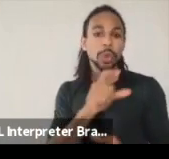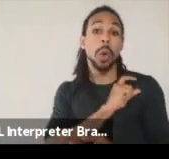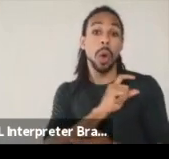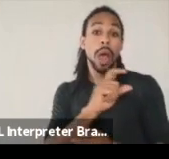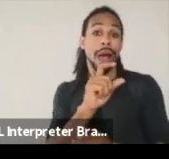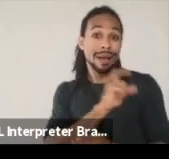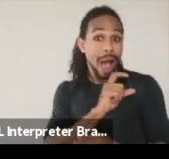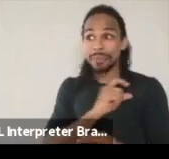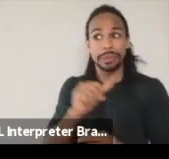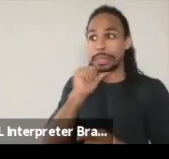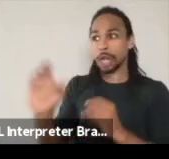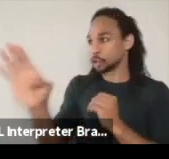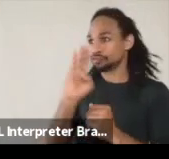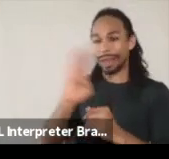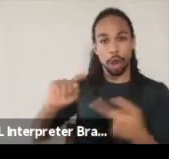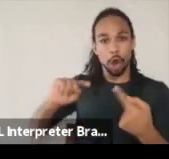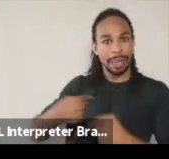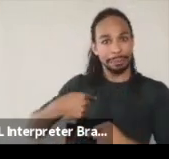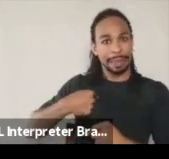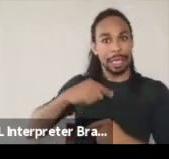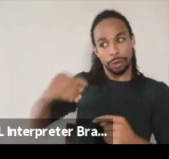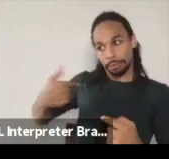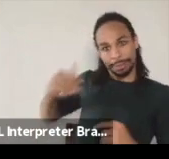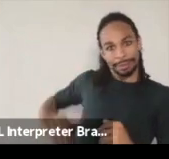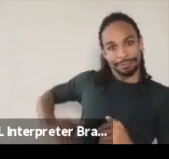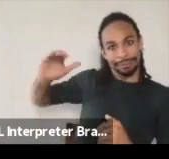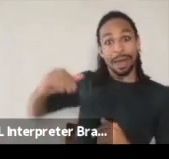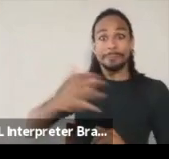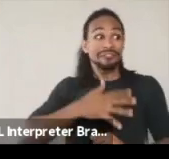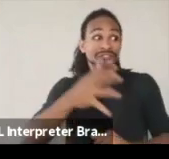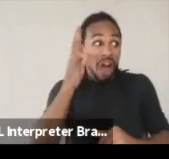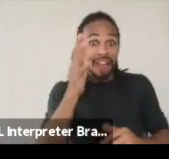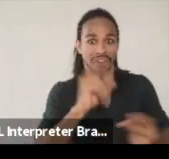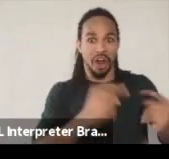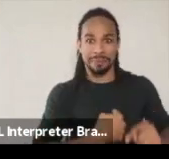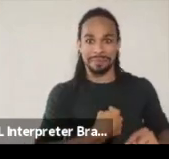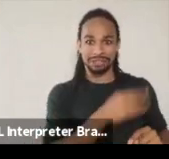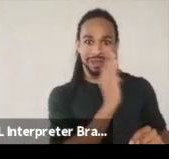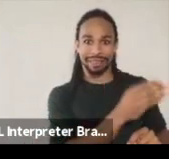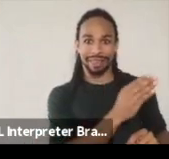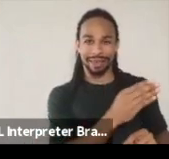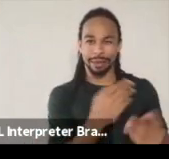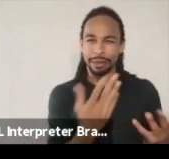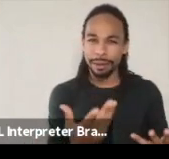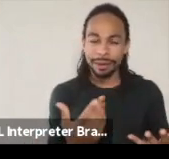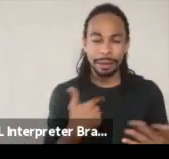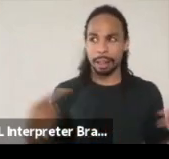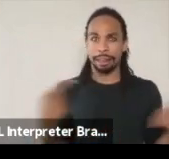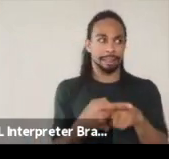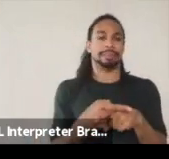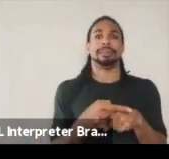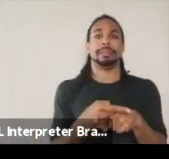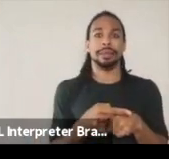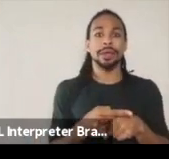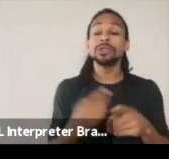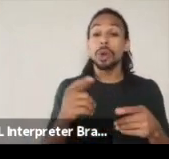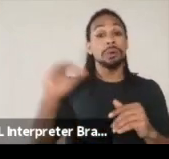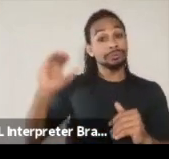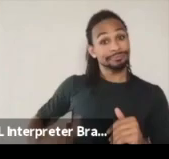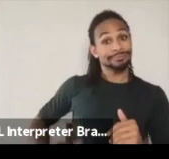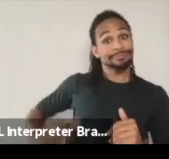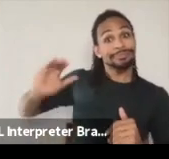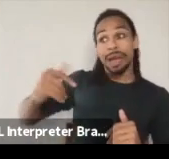the most was my own father. And as a child, I really was hungry for anyone to step in and save